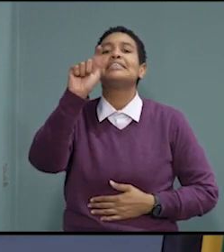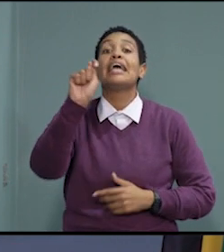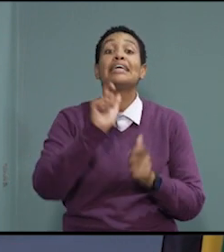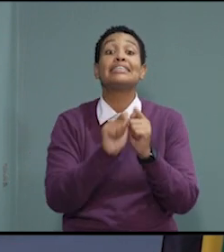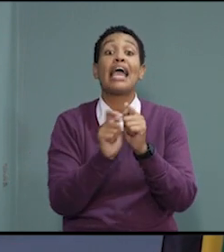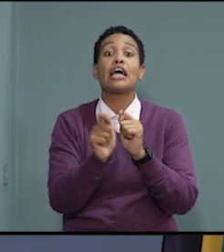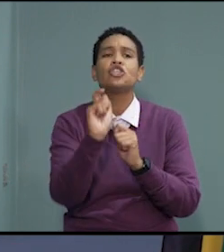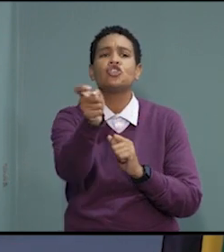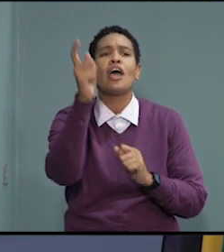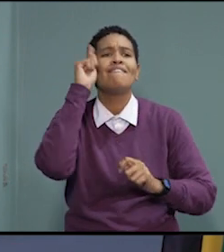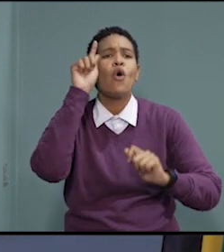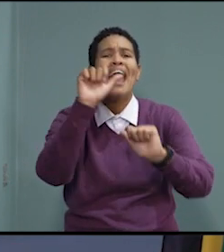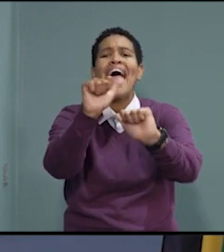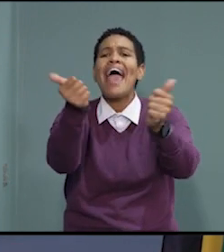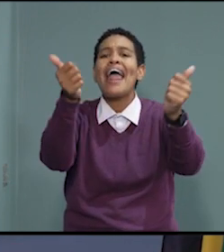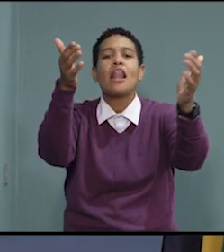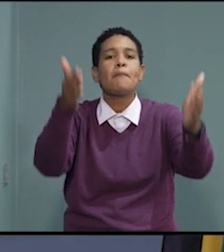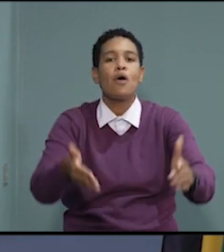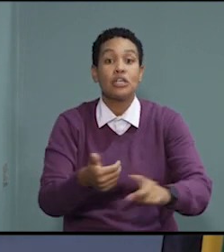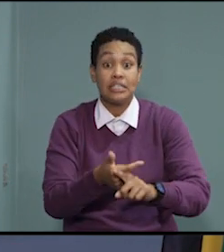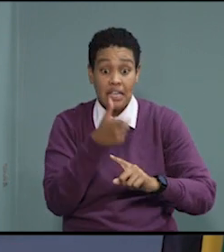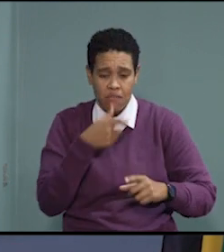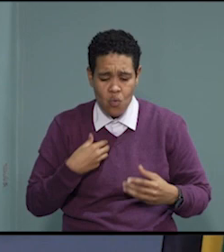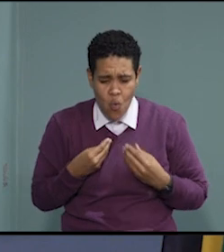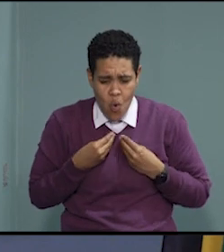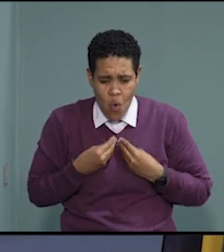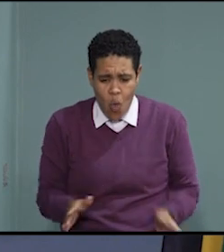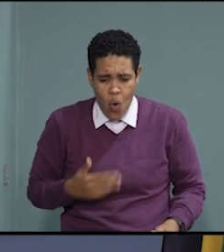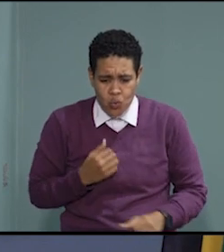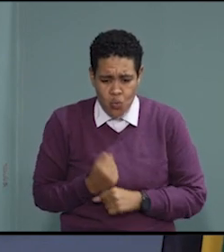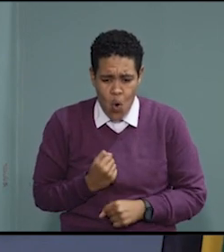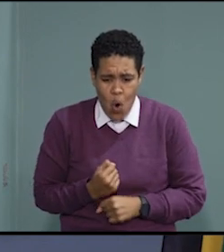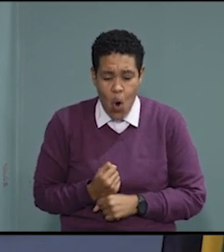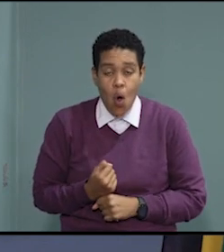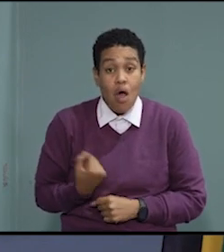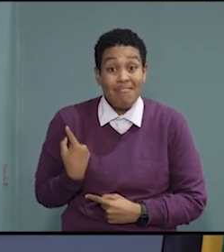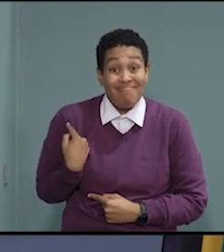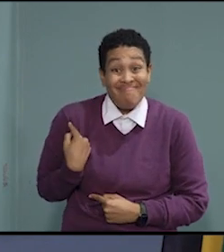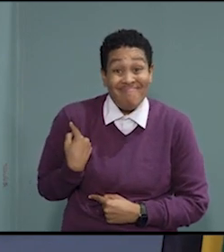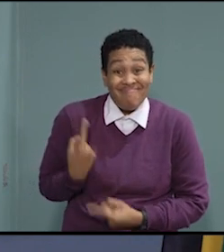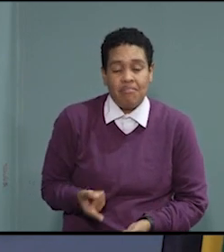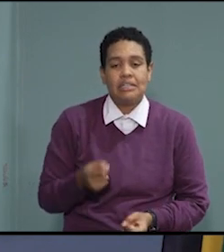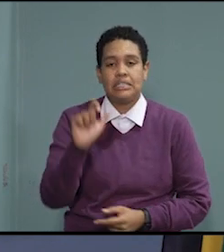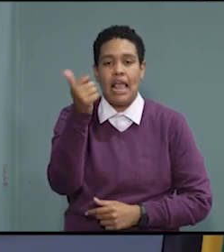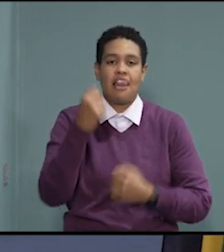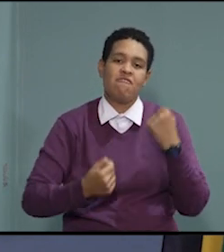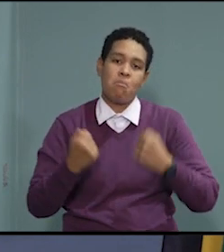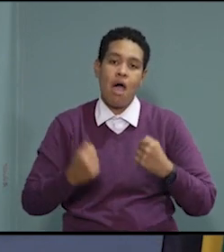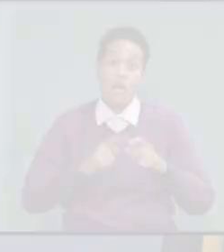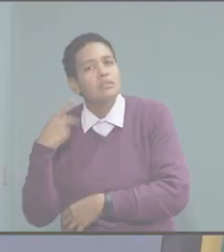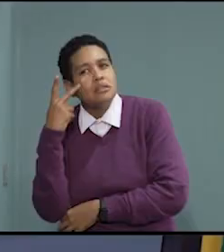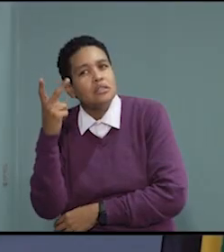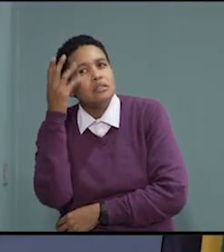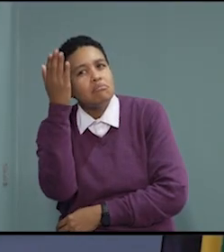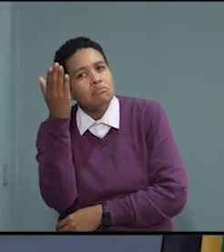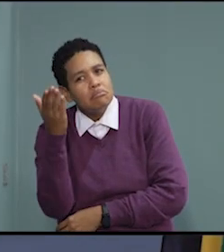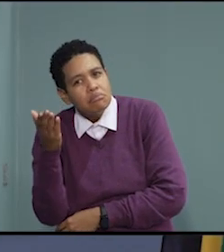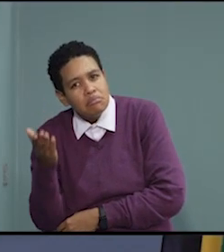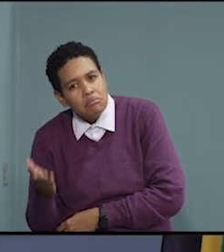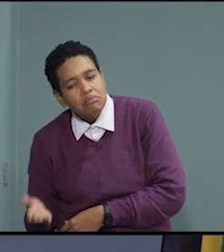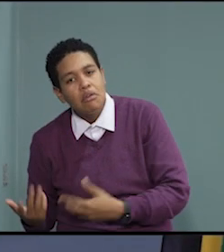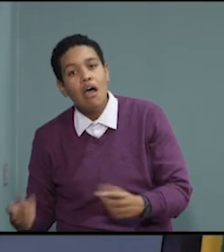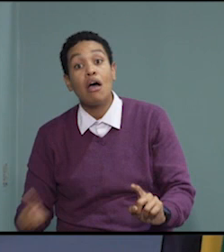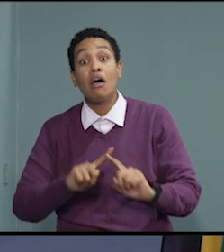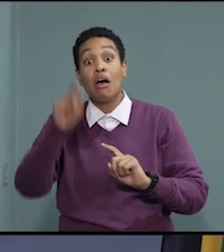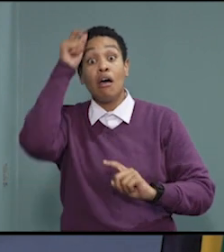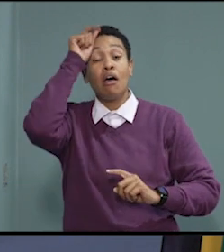any person who lost their employment after the 10th of March, provided that that can be verified. The